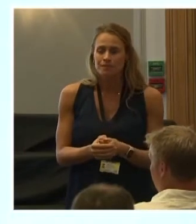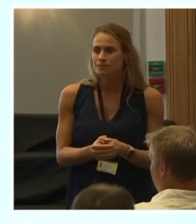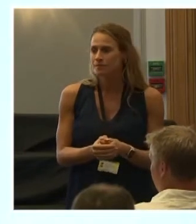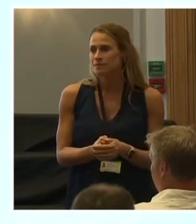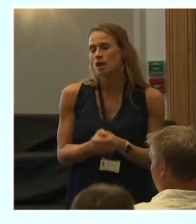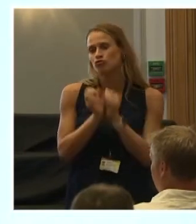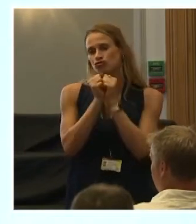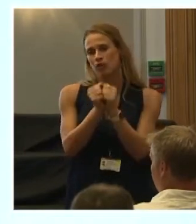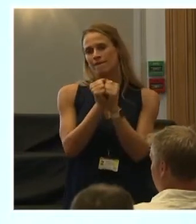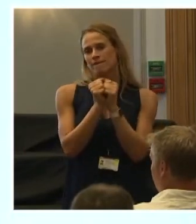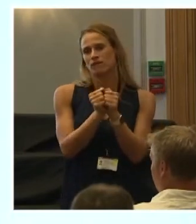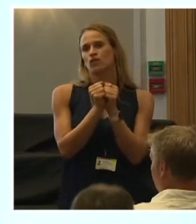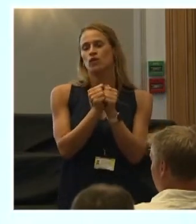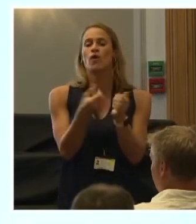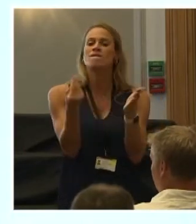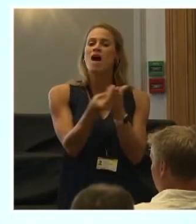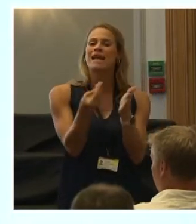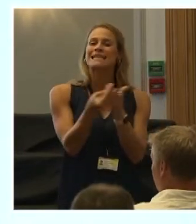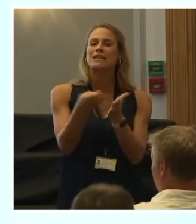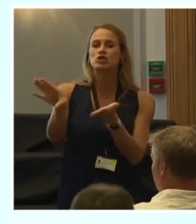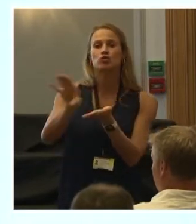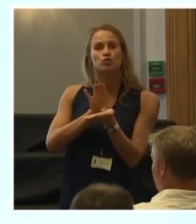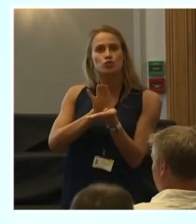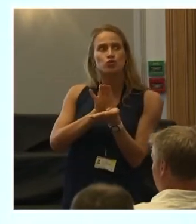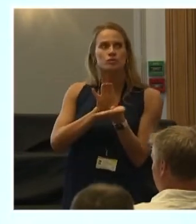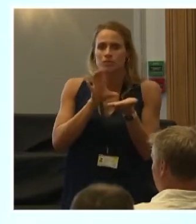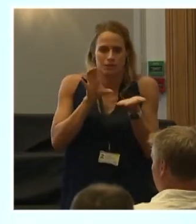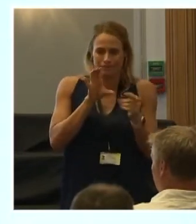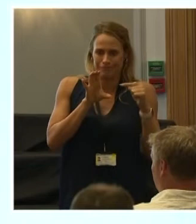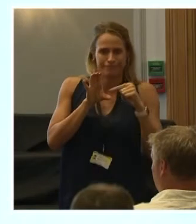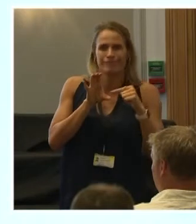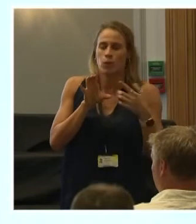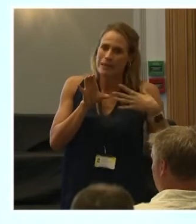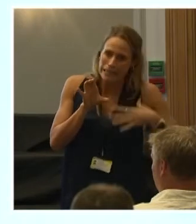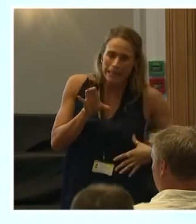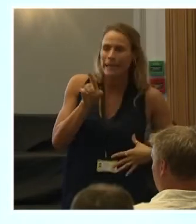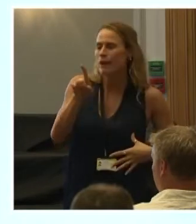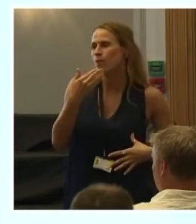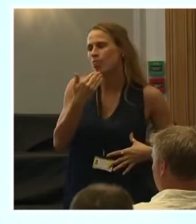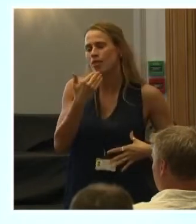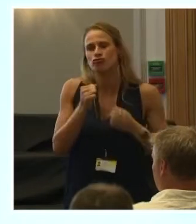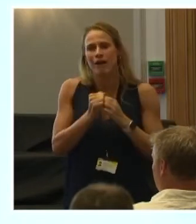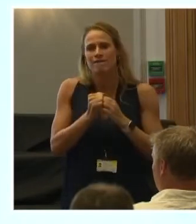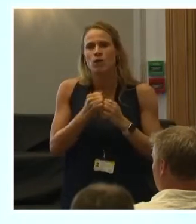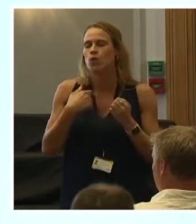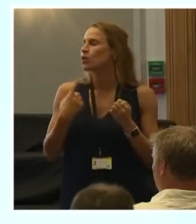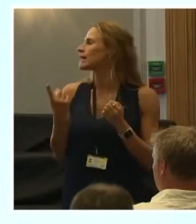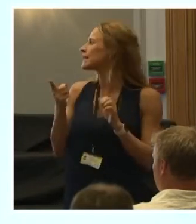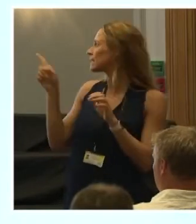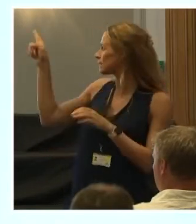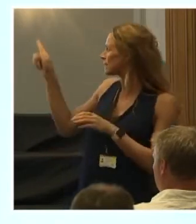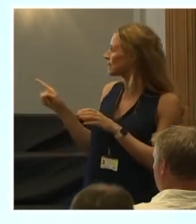very grateful for our financial sponsors we just can't do this sort of stuff without their support, and that's for Janssen,